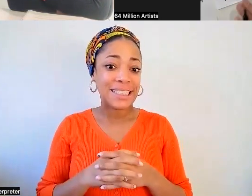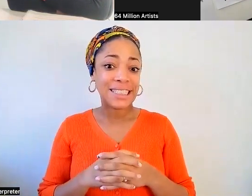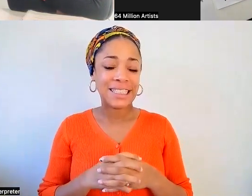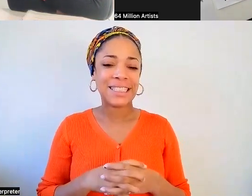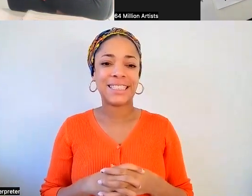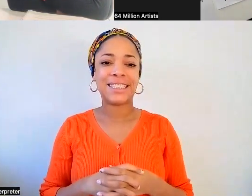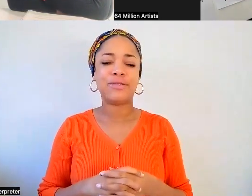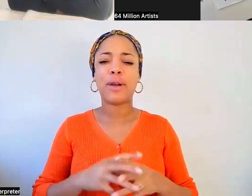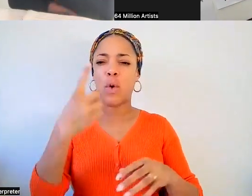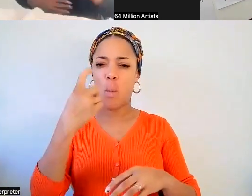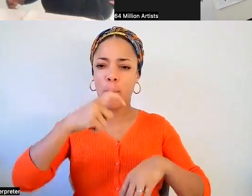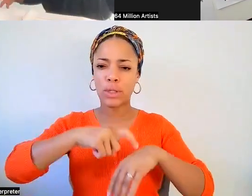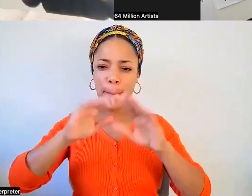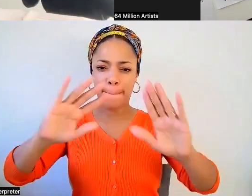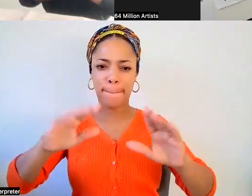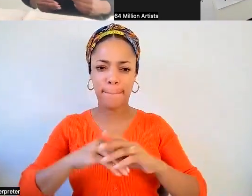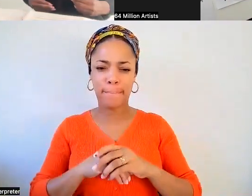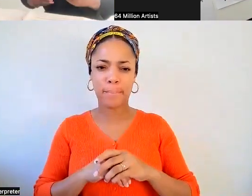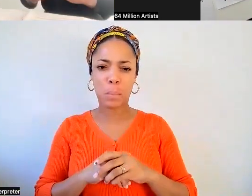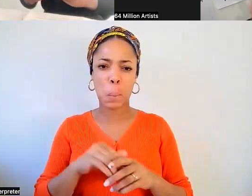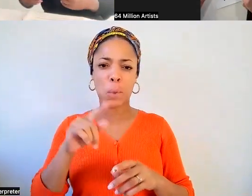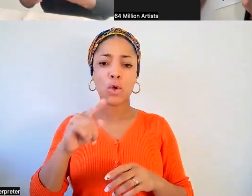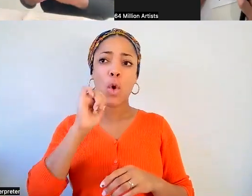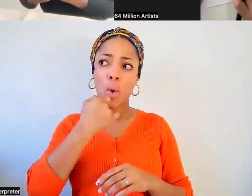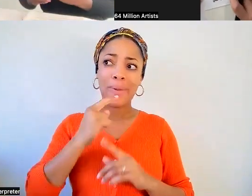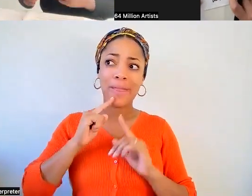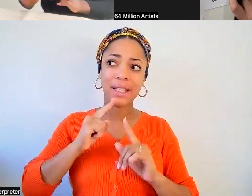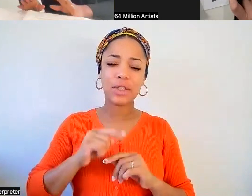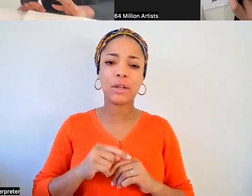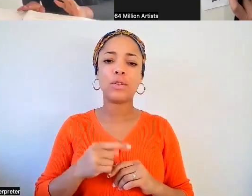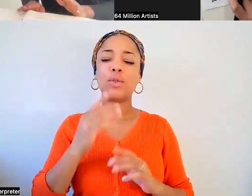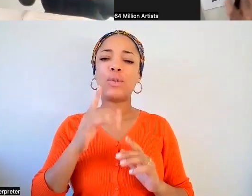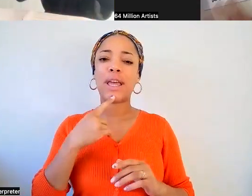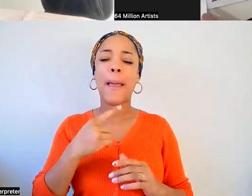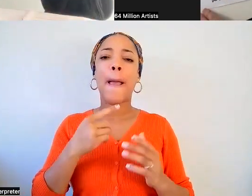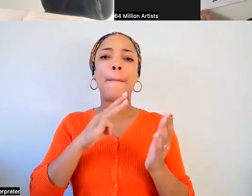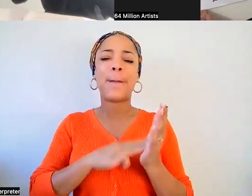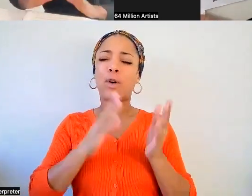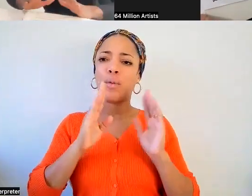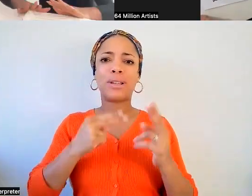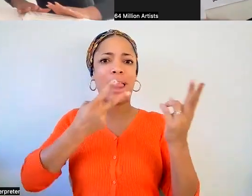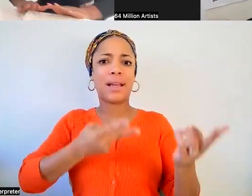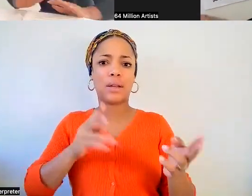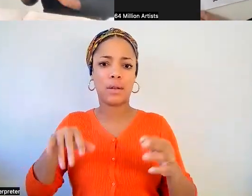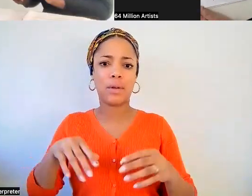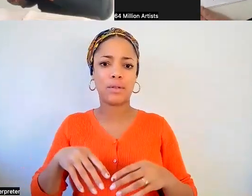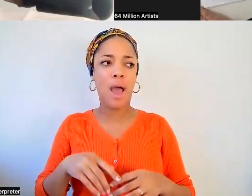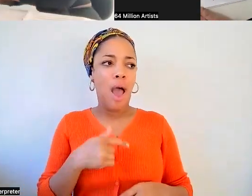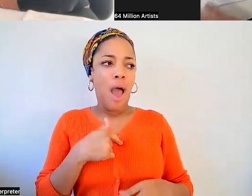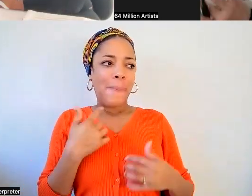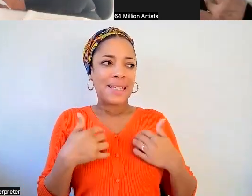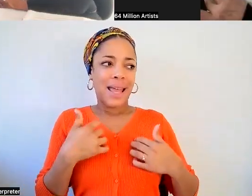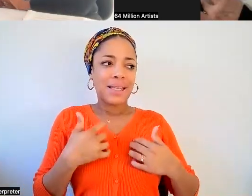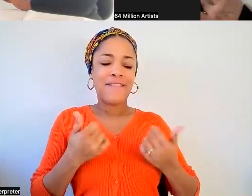Right, one more time. Okay. Okay. You could be Hornby teacher. You say, Michael, you must lie down and go to sleep. This is the moment I've been waiting for. Yeah, you are